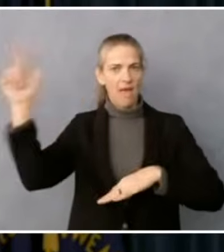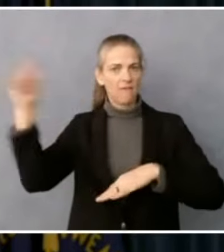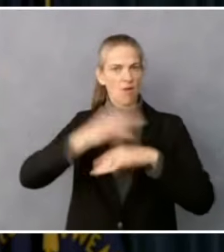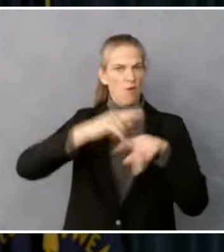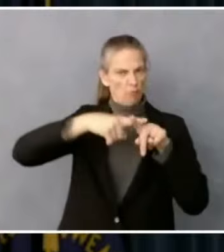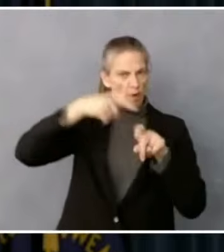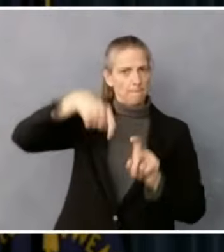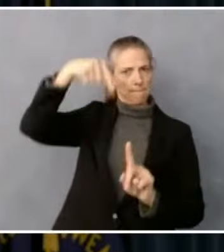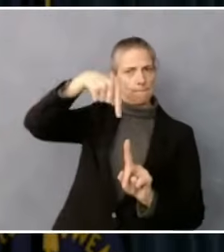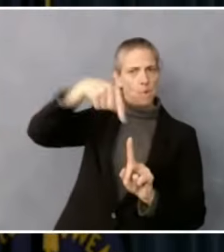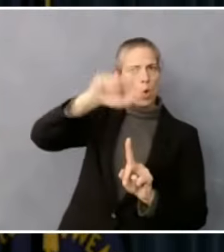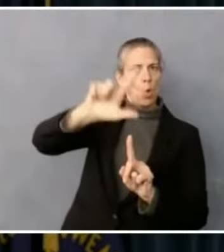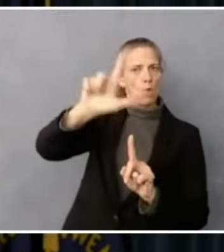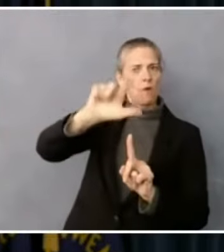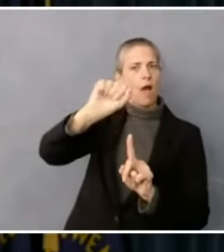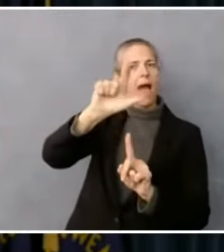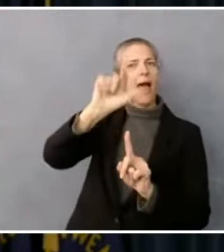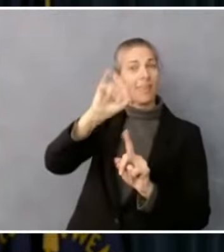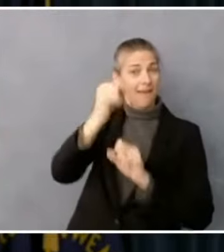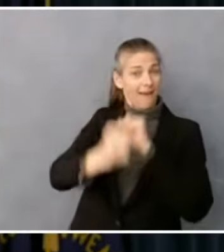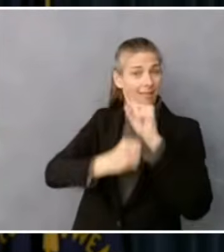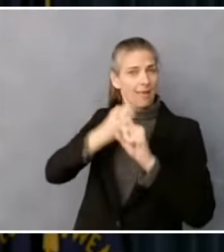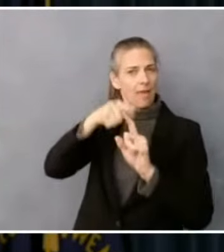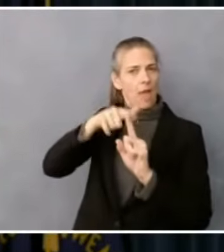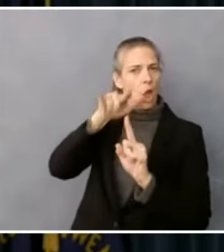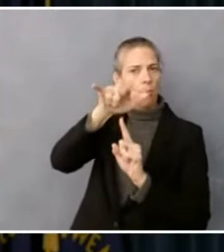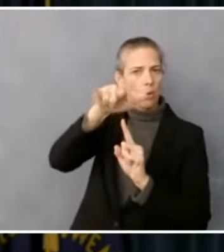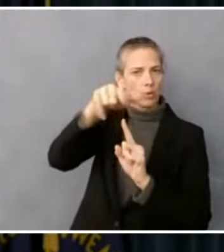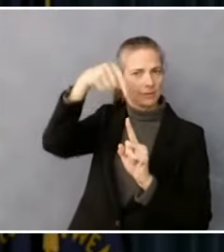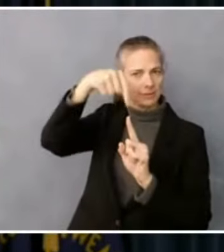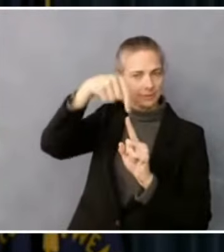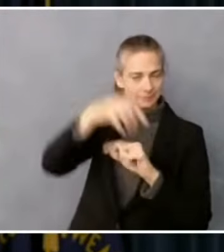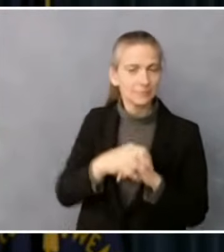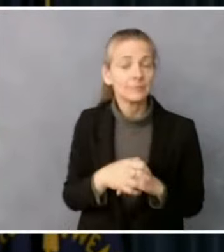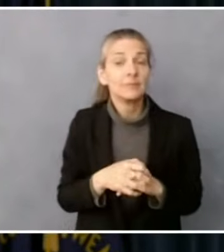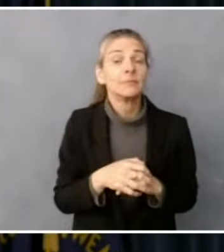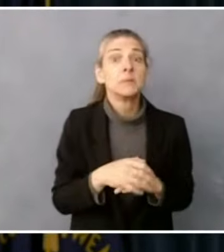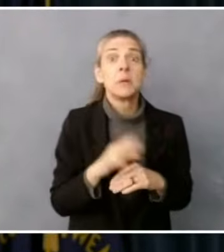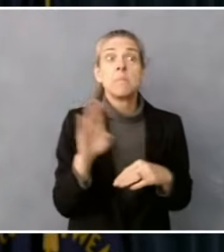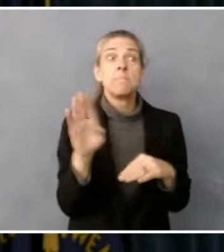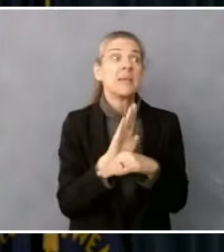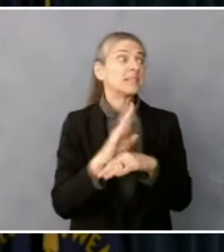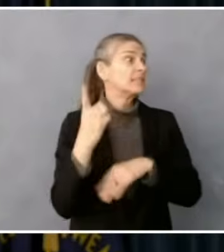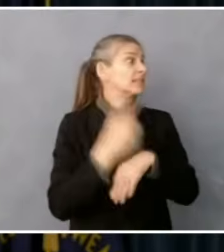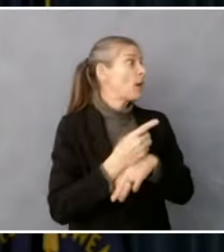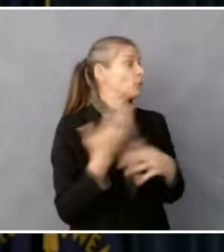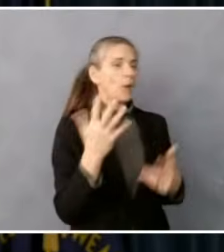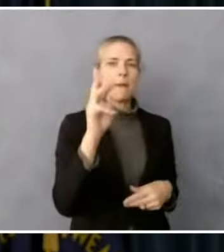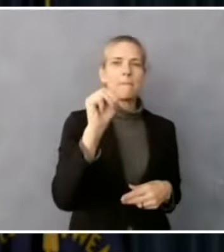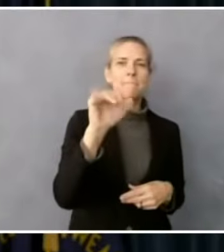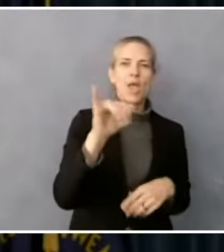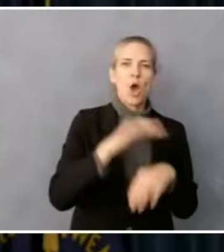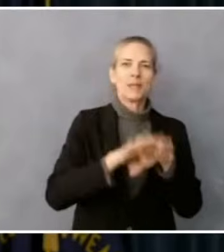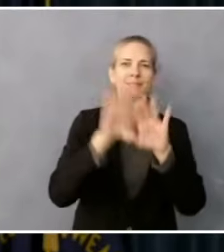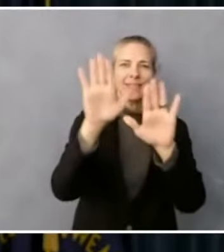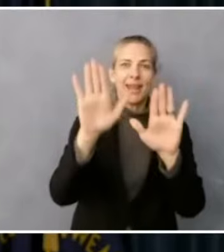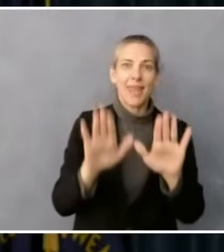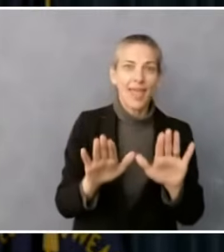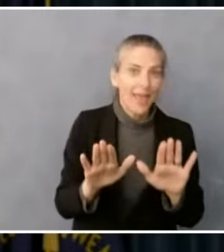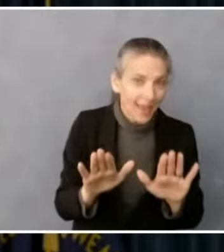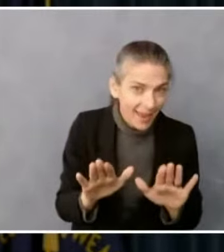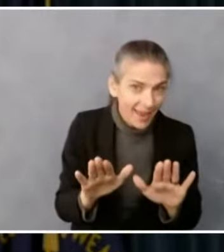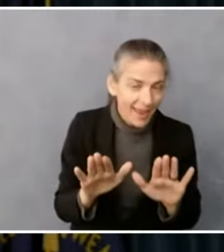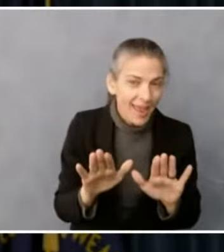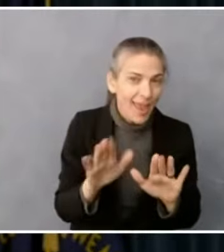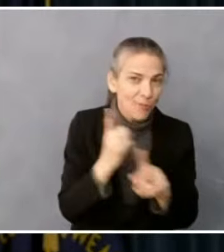Ali Airport. As you might imagine, the busiest day was a Sunday in May. It was the day after the Kentucky